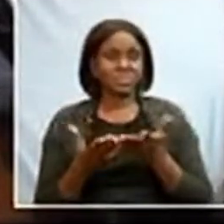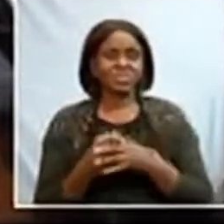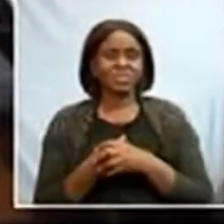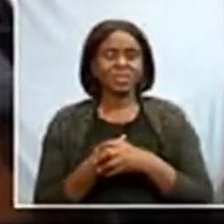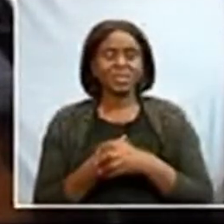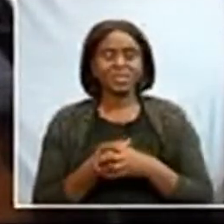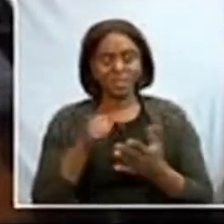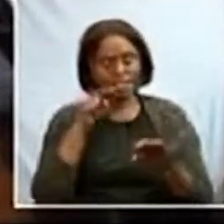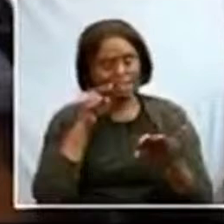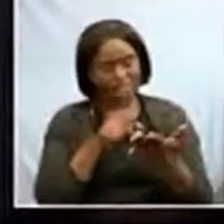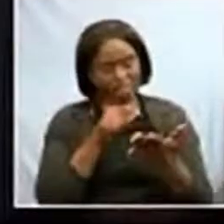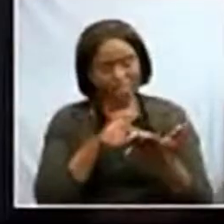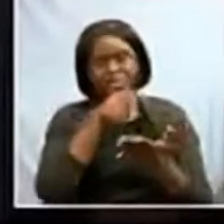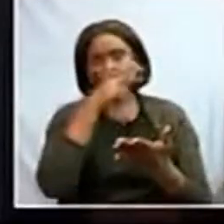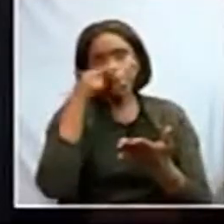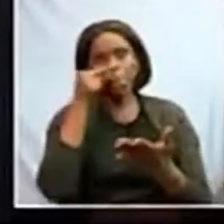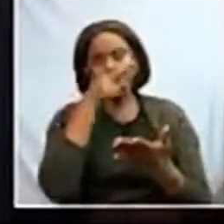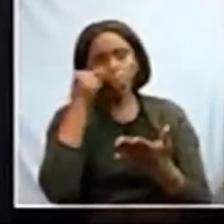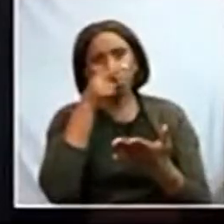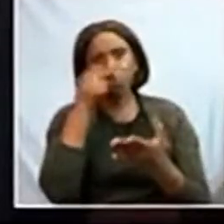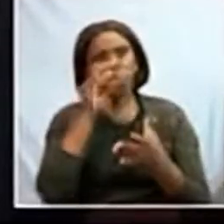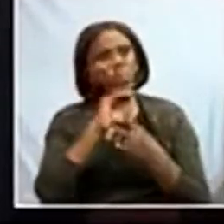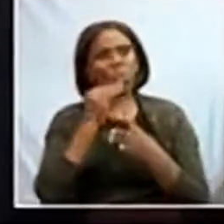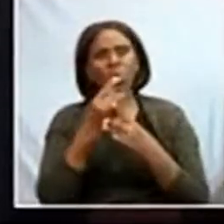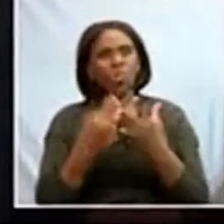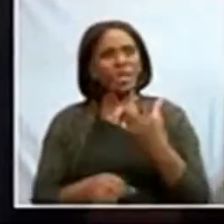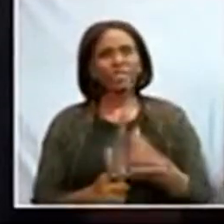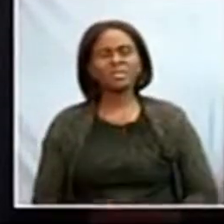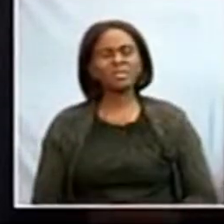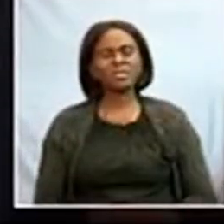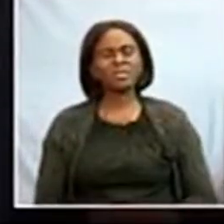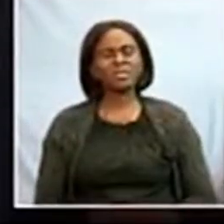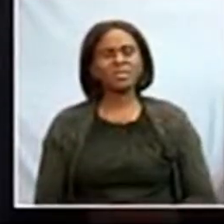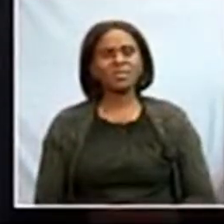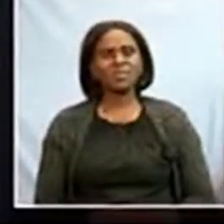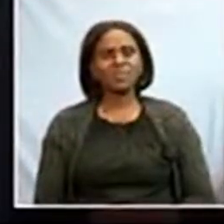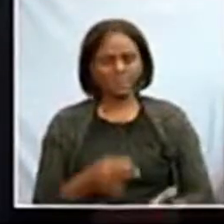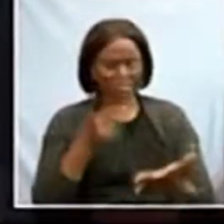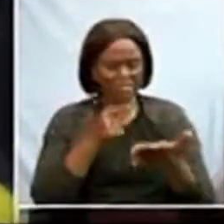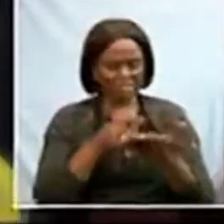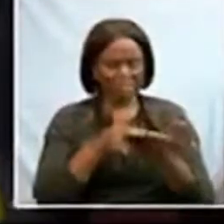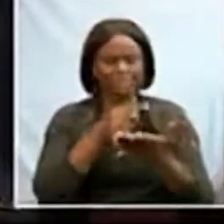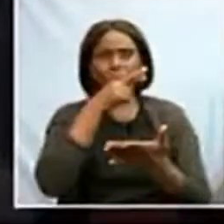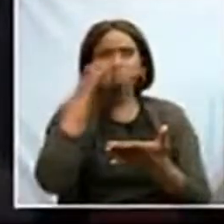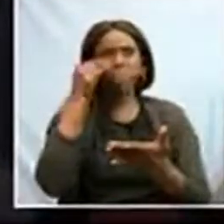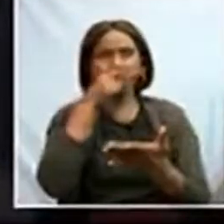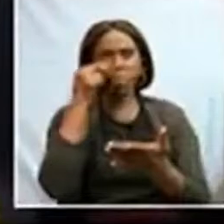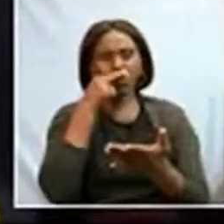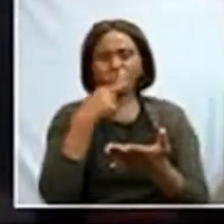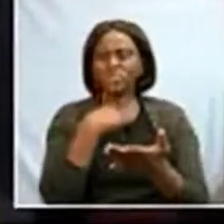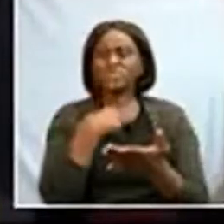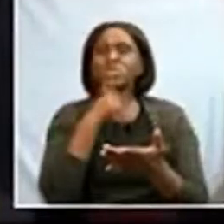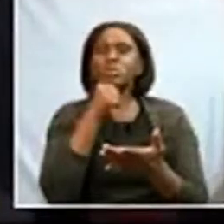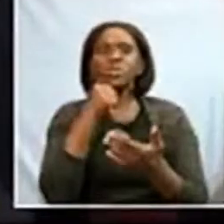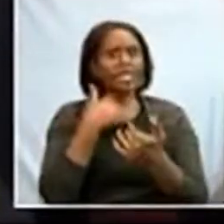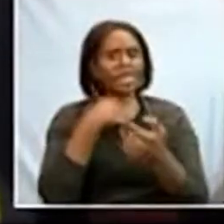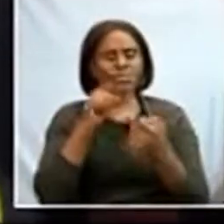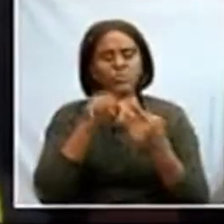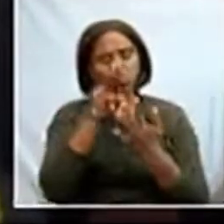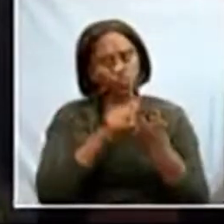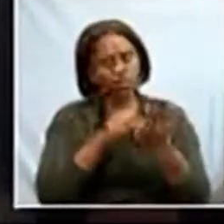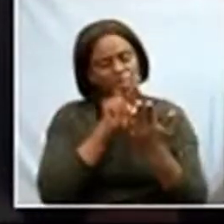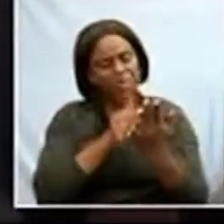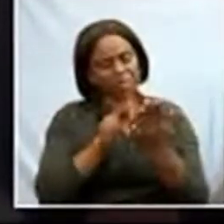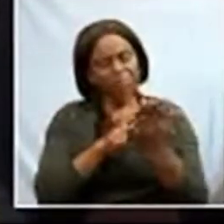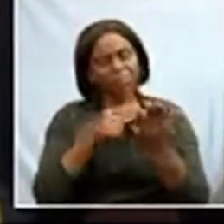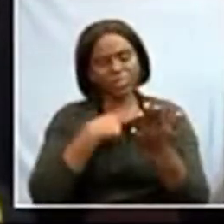is this looting or what? It's looting. Yeah, this is looting. I don't even have to go through the report, though